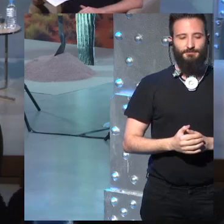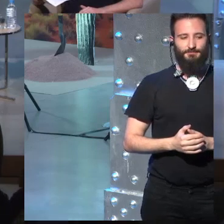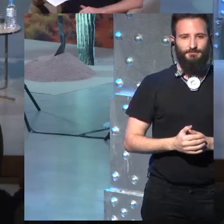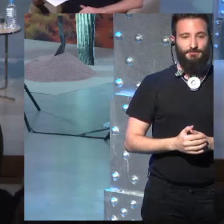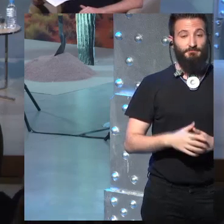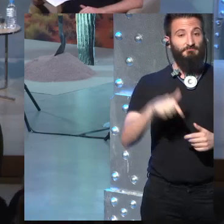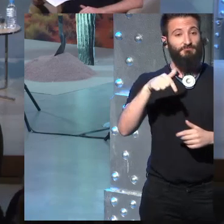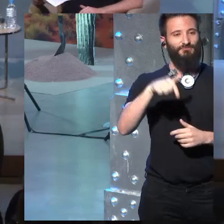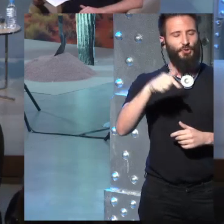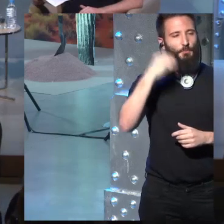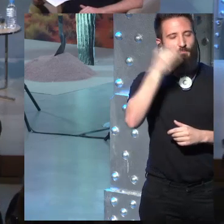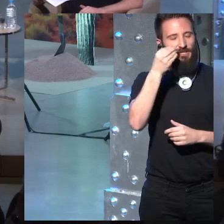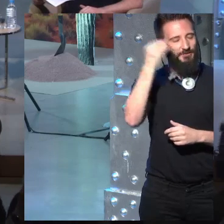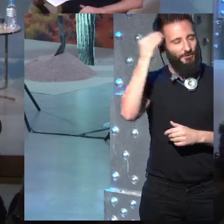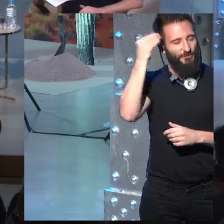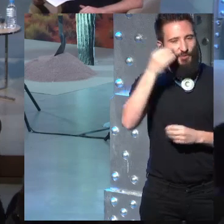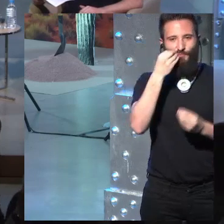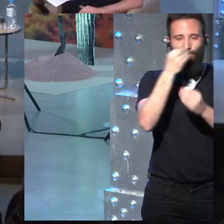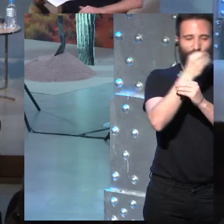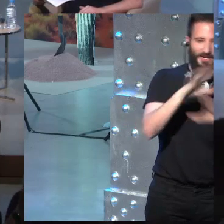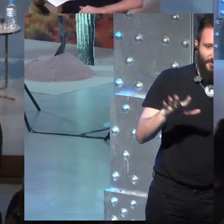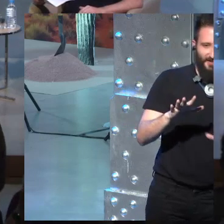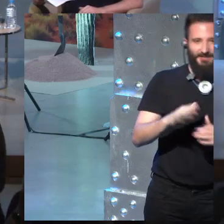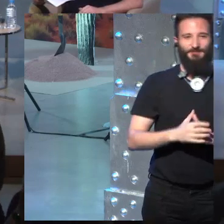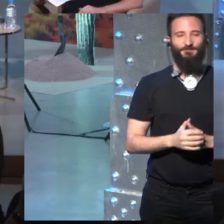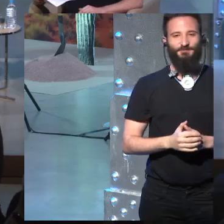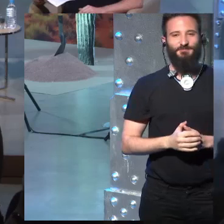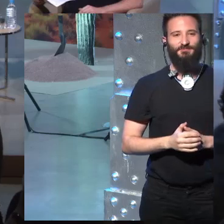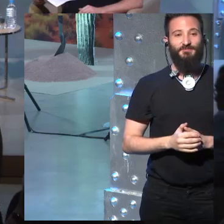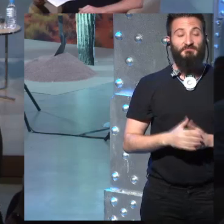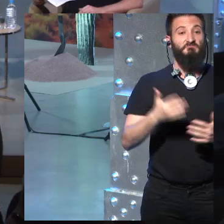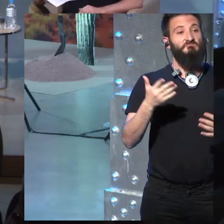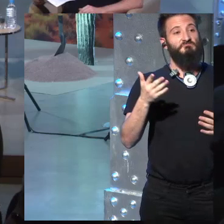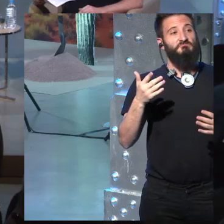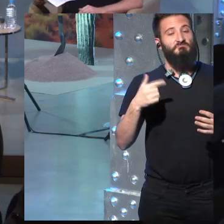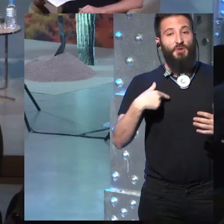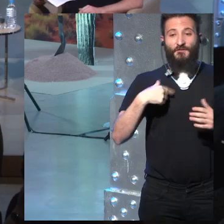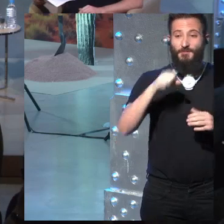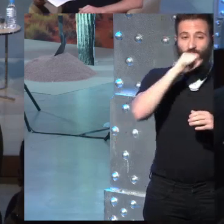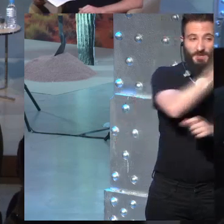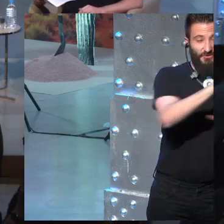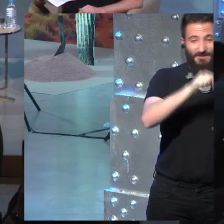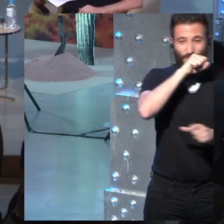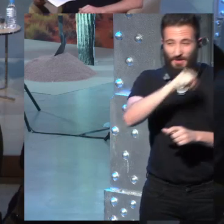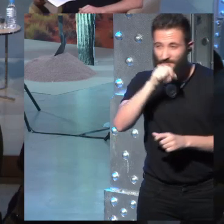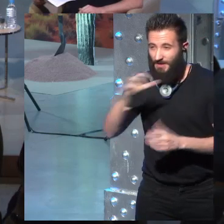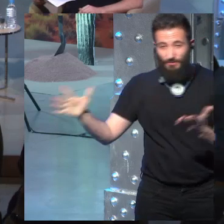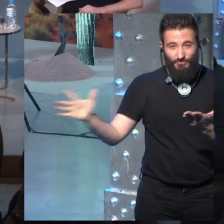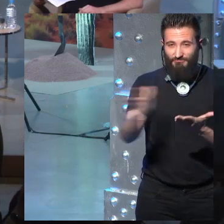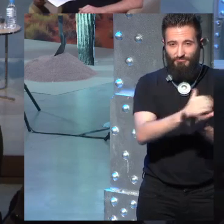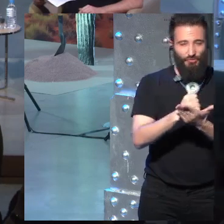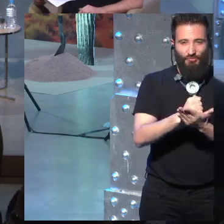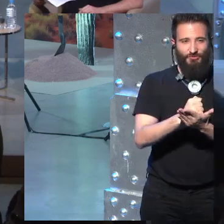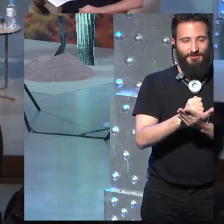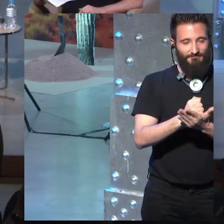series, and for all the audience fans who have such a mixed feeling